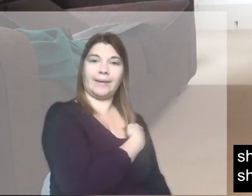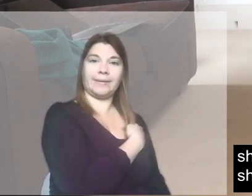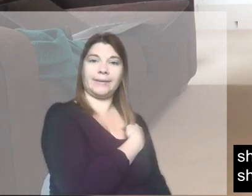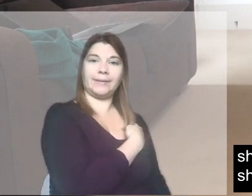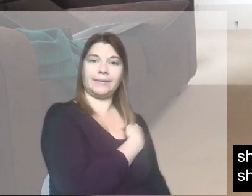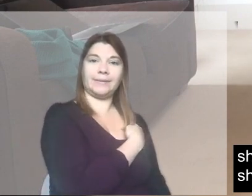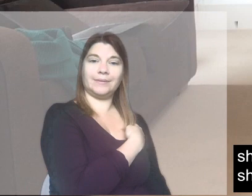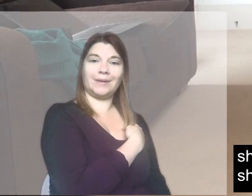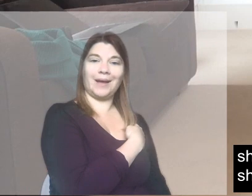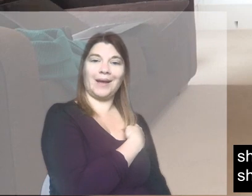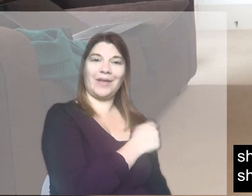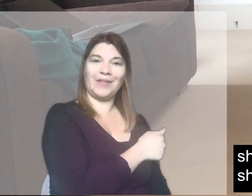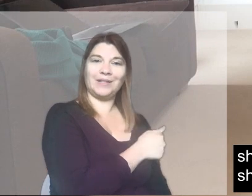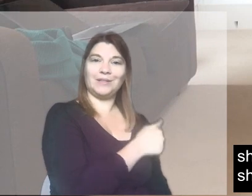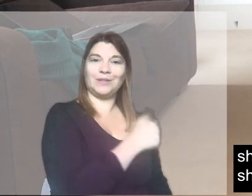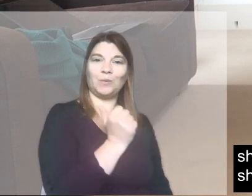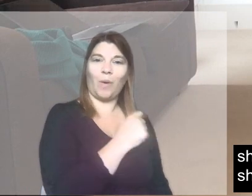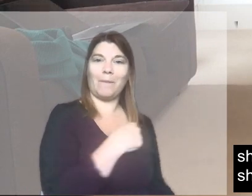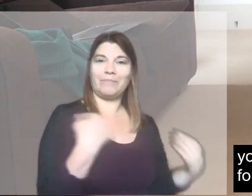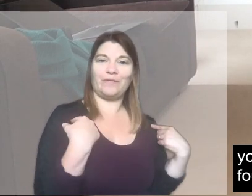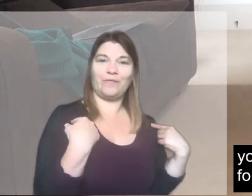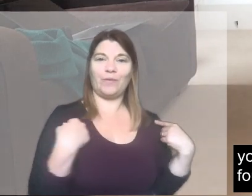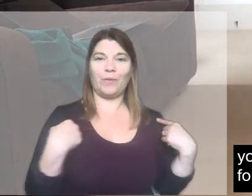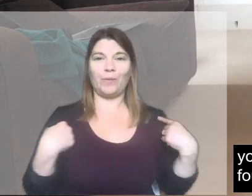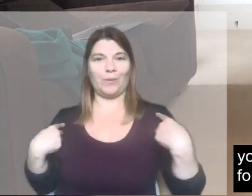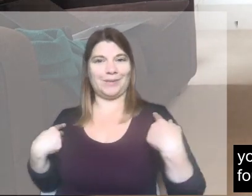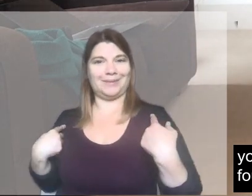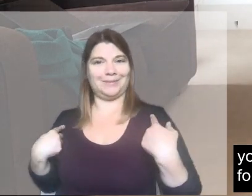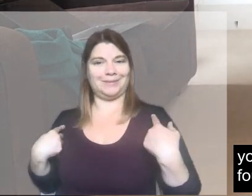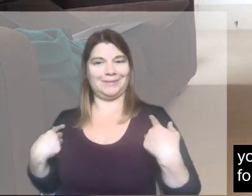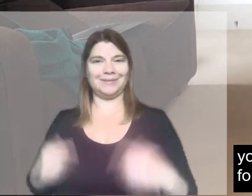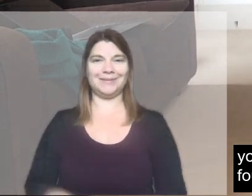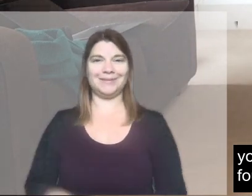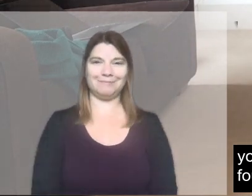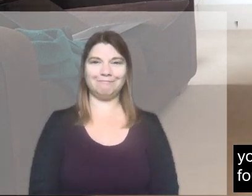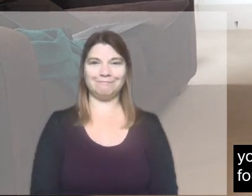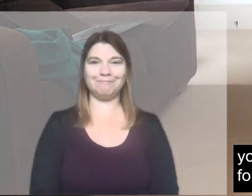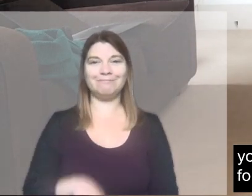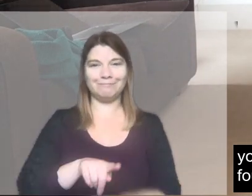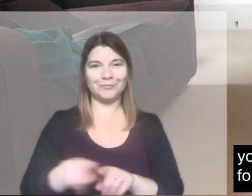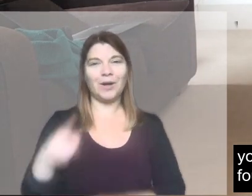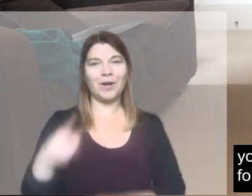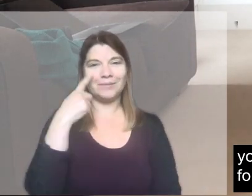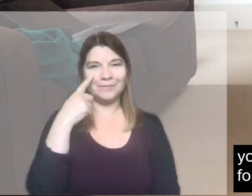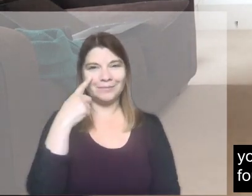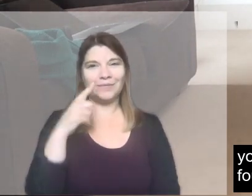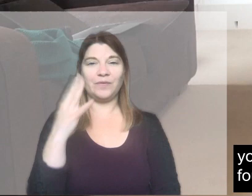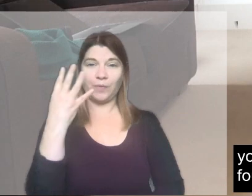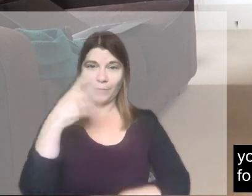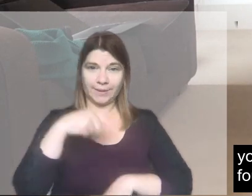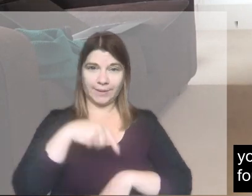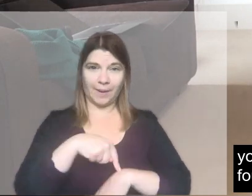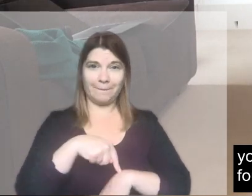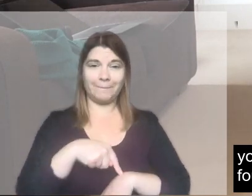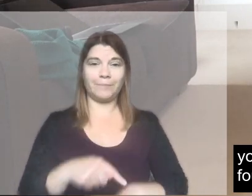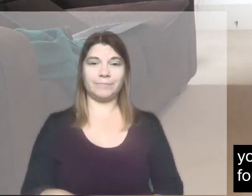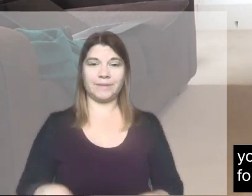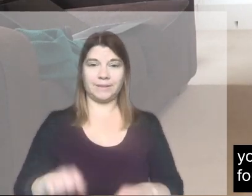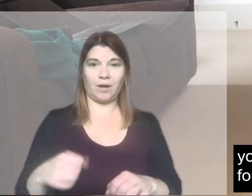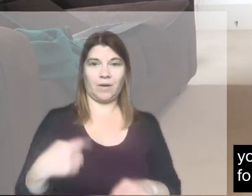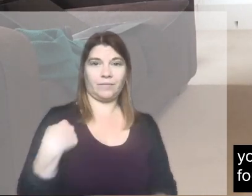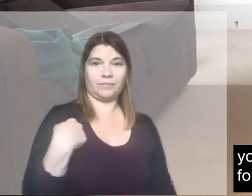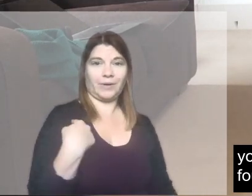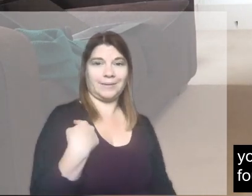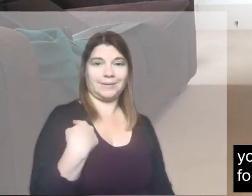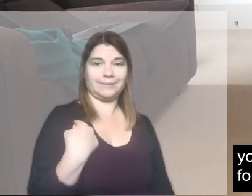shoulder moves back as you reach for your opposite knee. Okay, let's try doing four